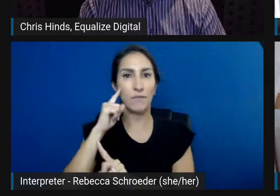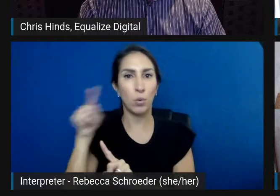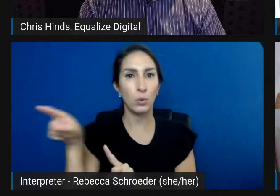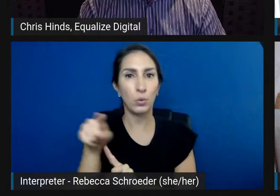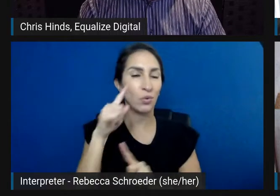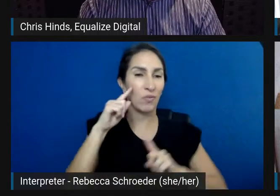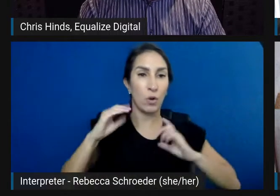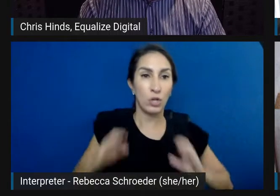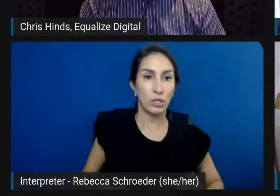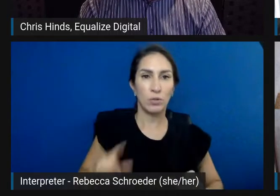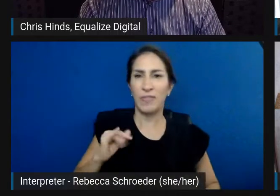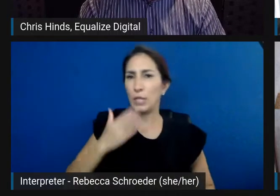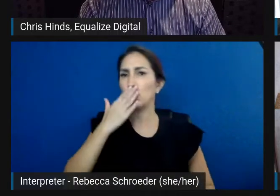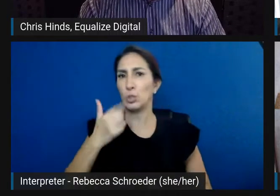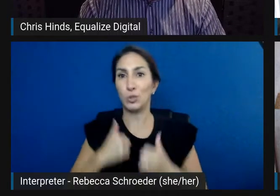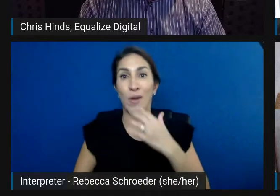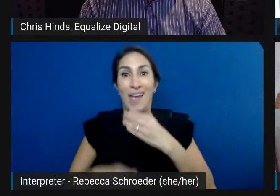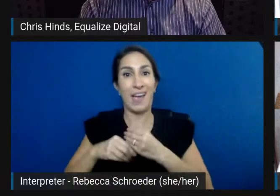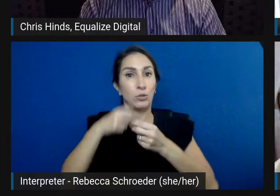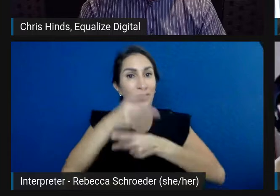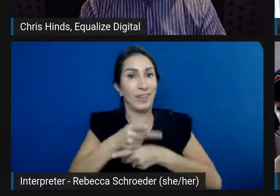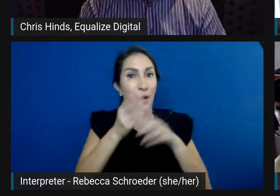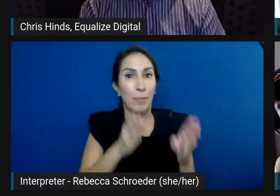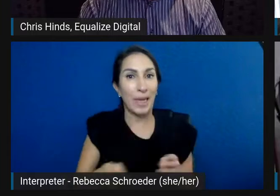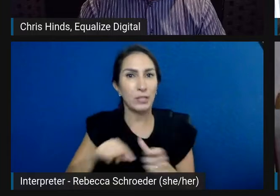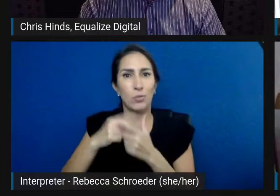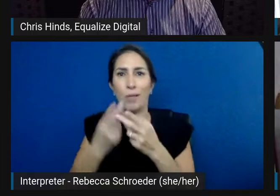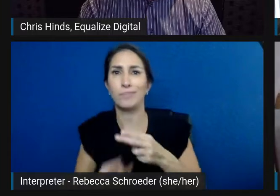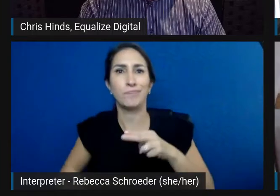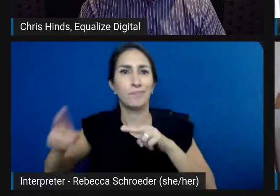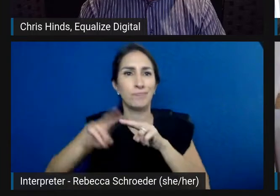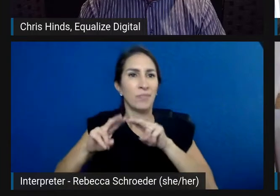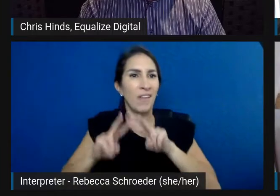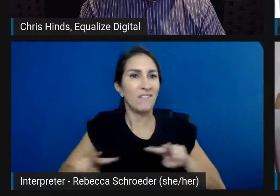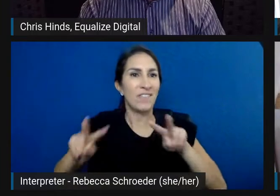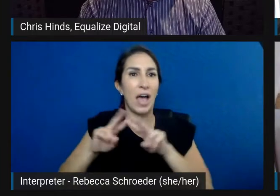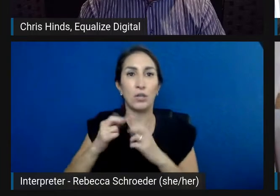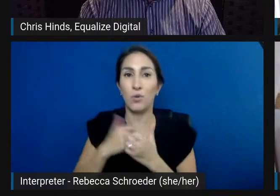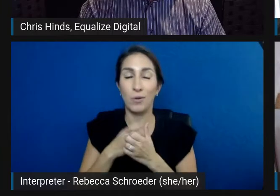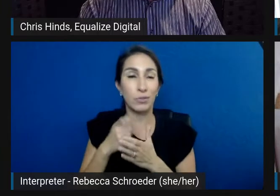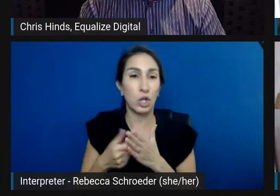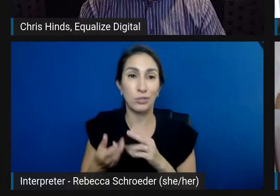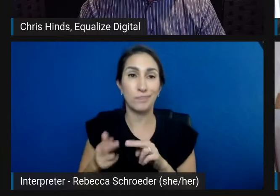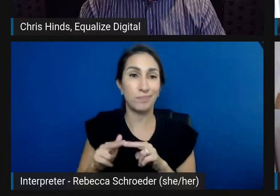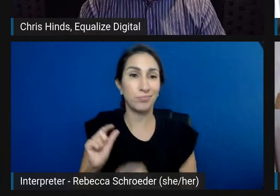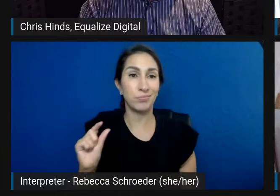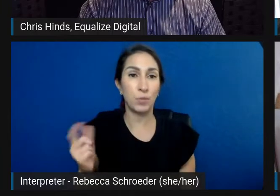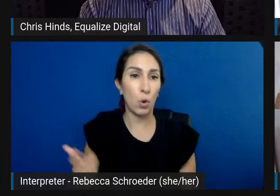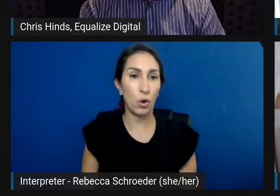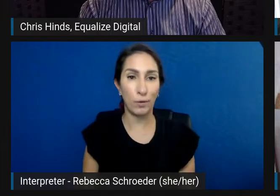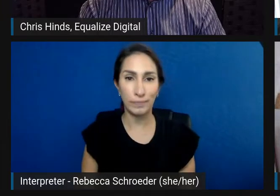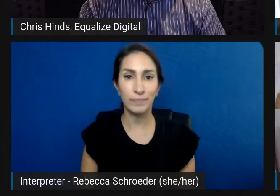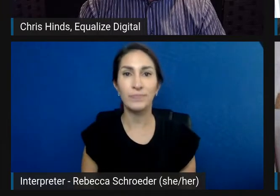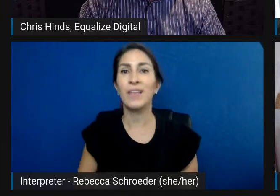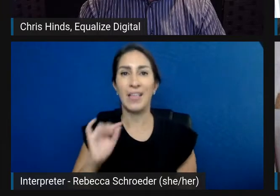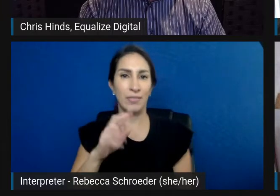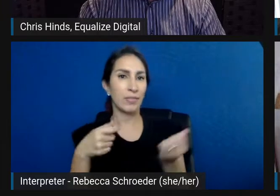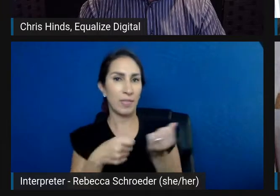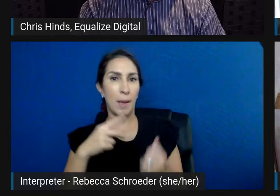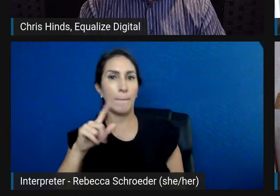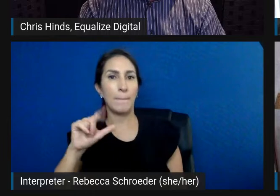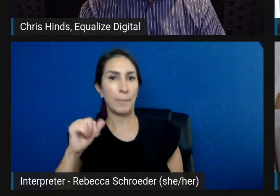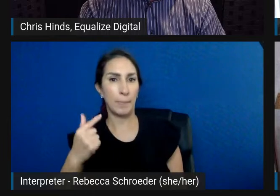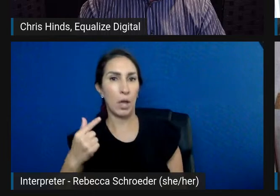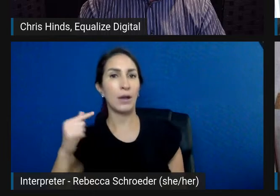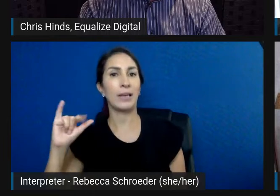good thing to add onto your care plans. It'll increase the value. You could probably justify charging more. And care that plans are plugin, always a great source of revenue for everyone